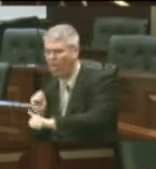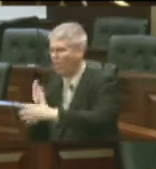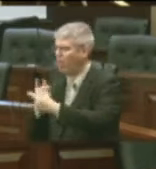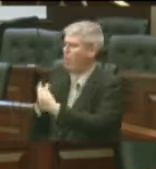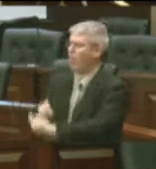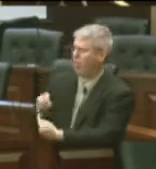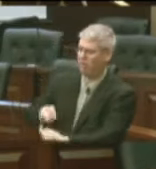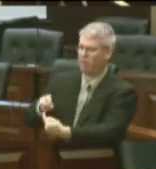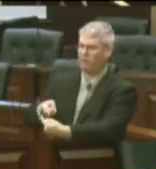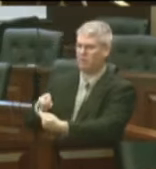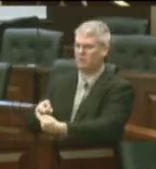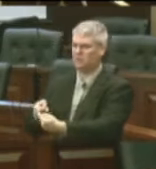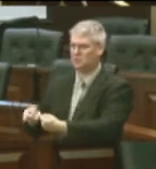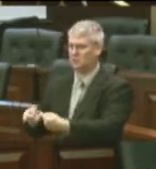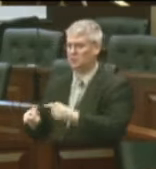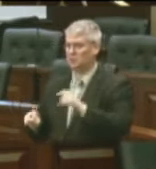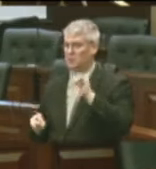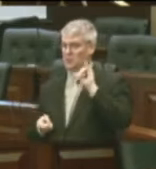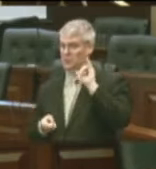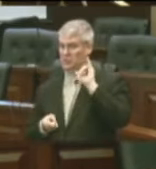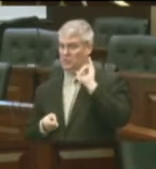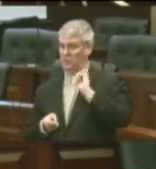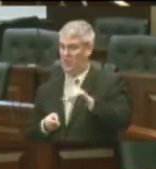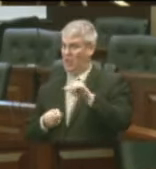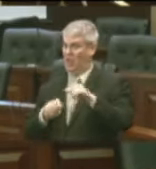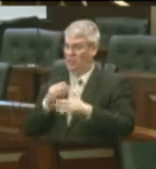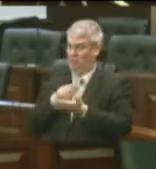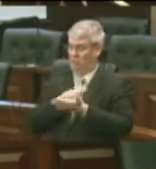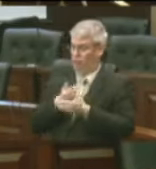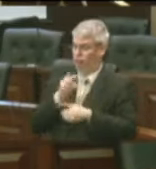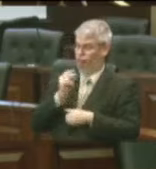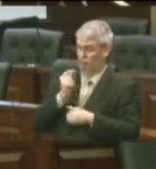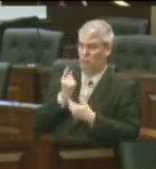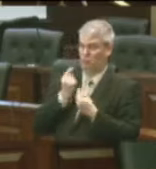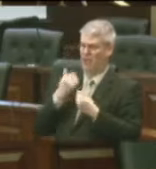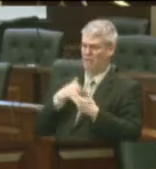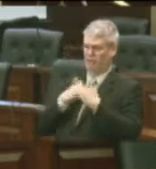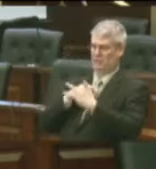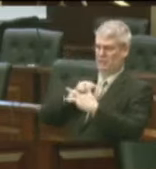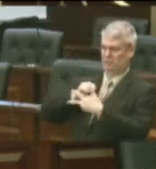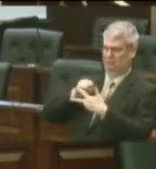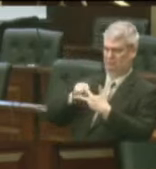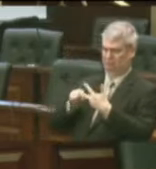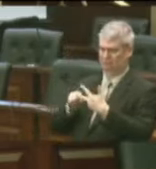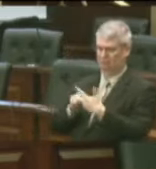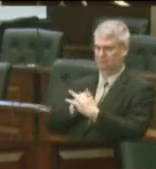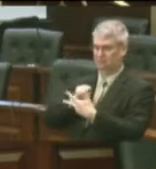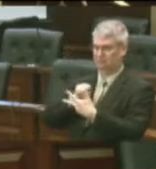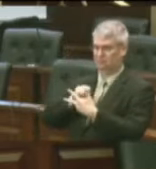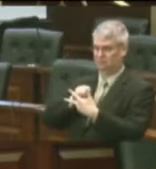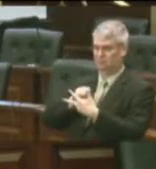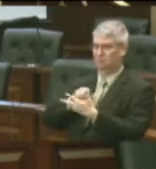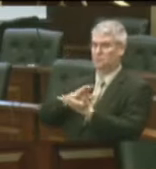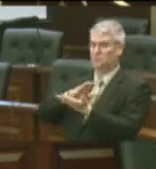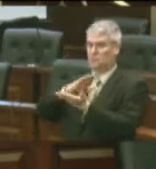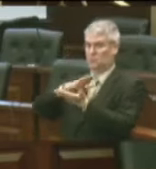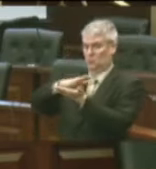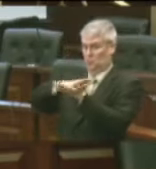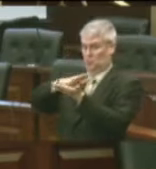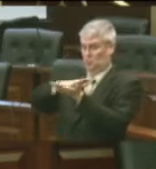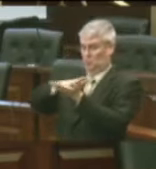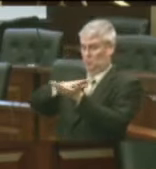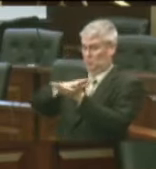school districts. It will alleviate the stress that they have right now as they seek to find technology